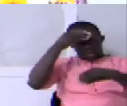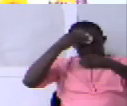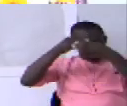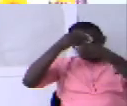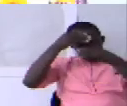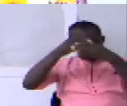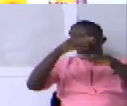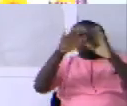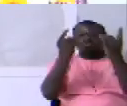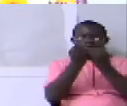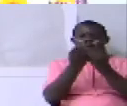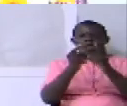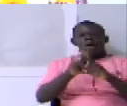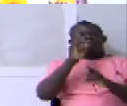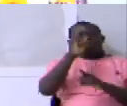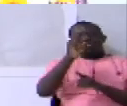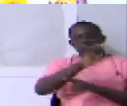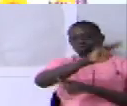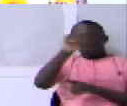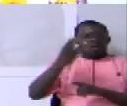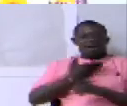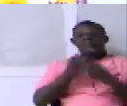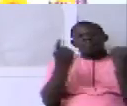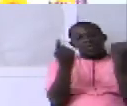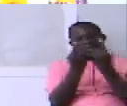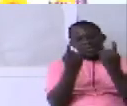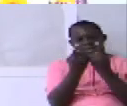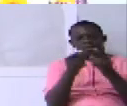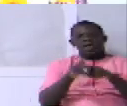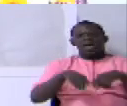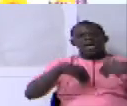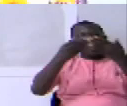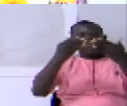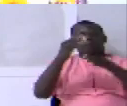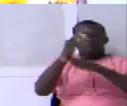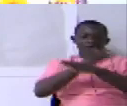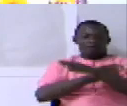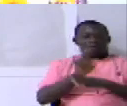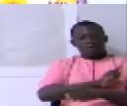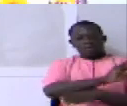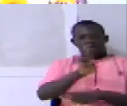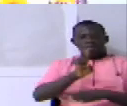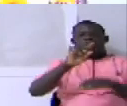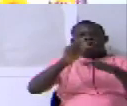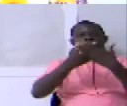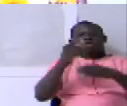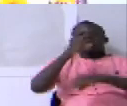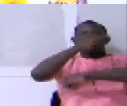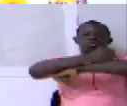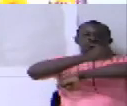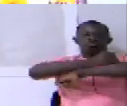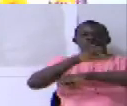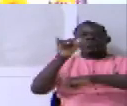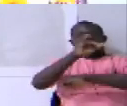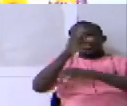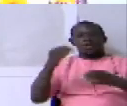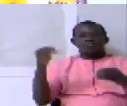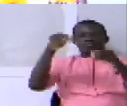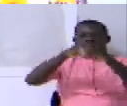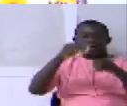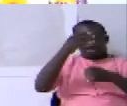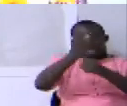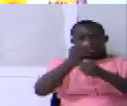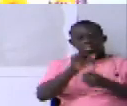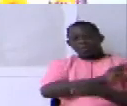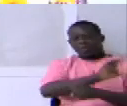the real instruments laid before them or an institute that will come in to help